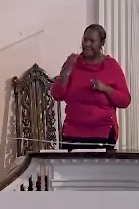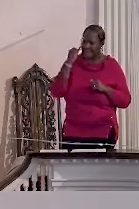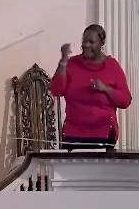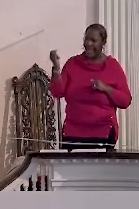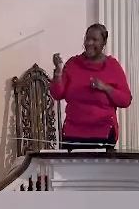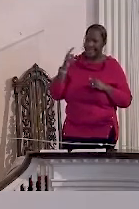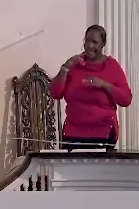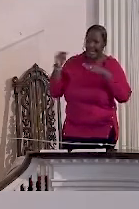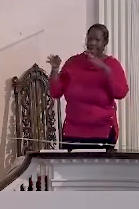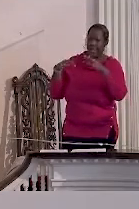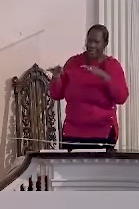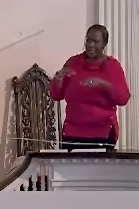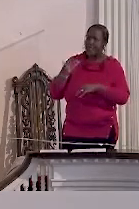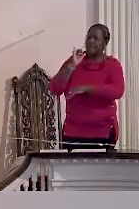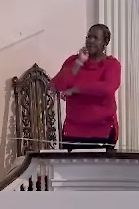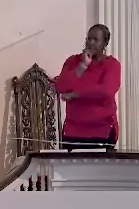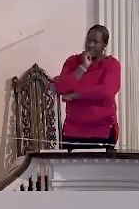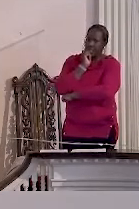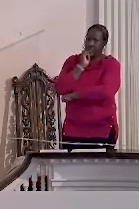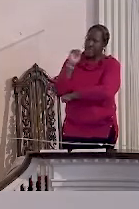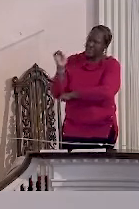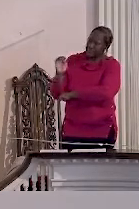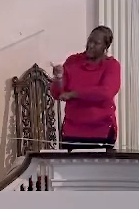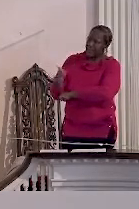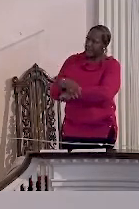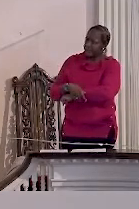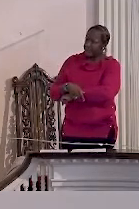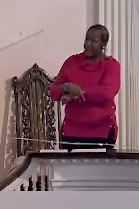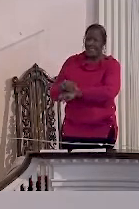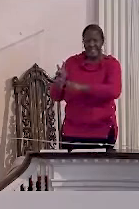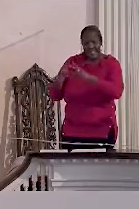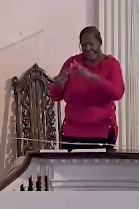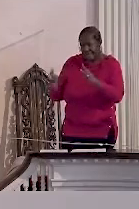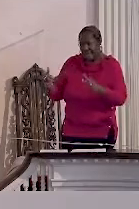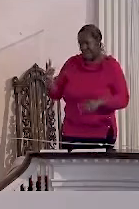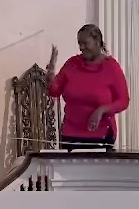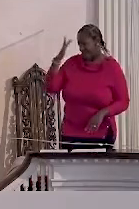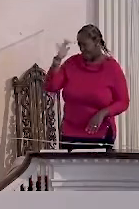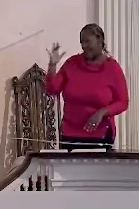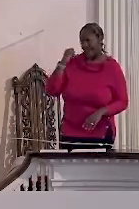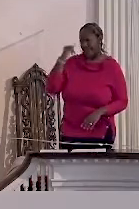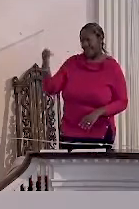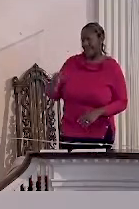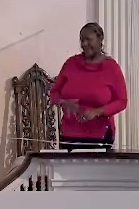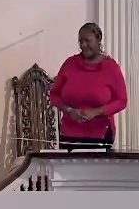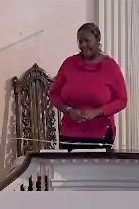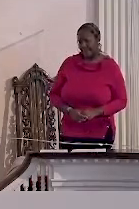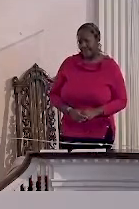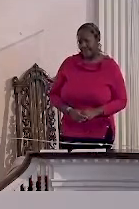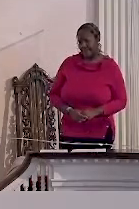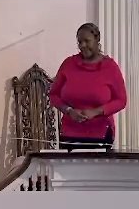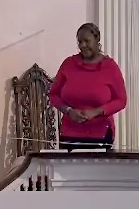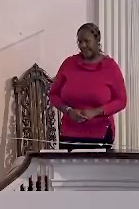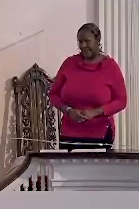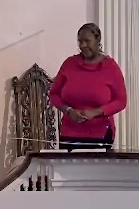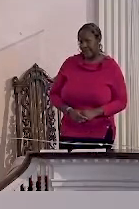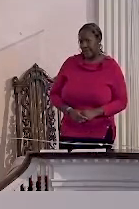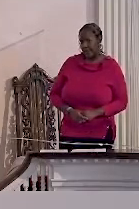classroom. Emilio, you just had a very bright idea. Now at